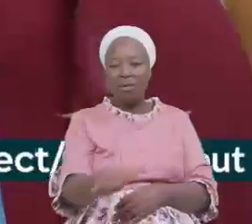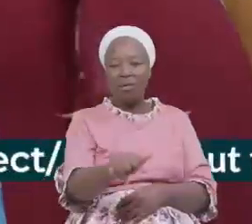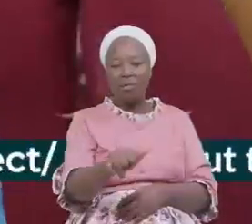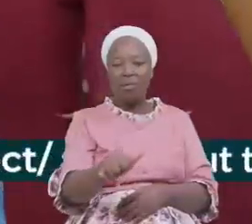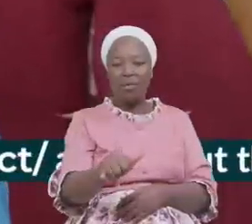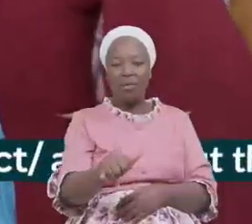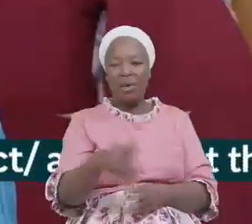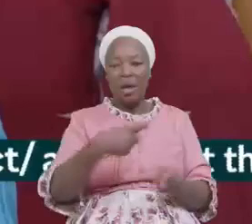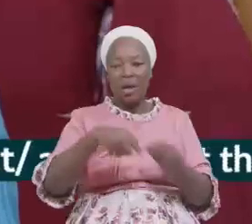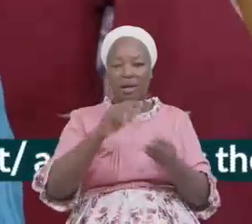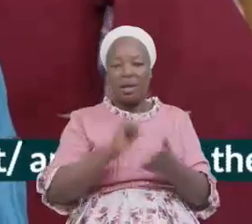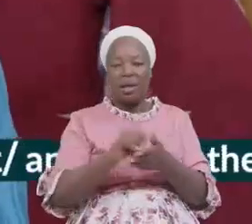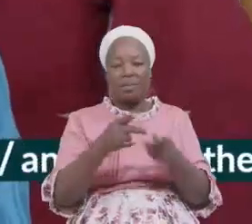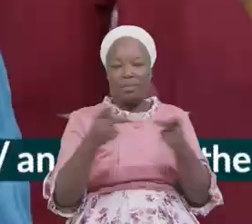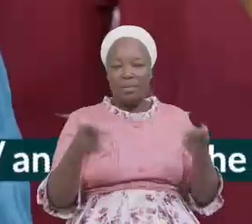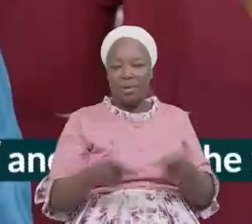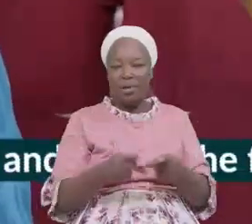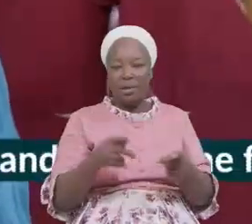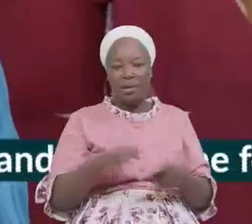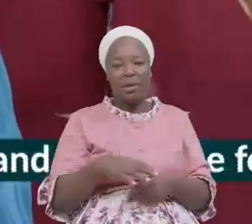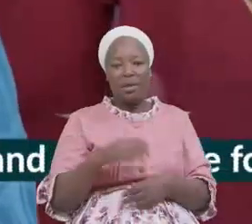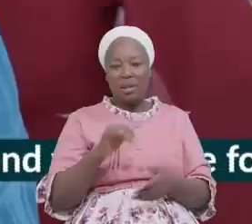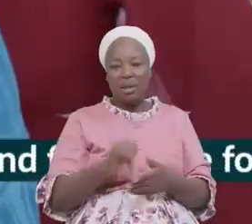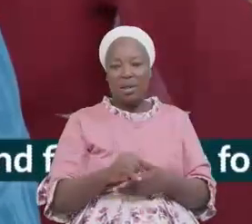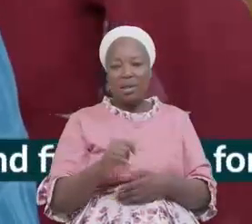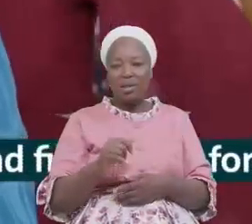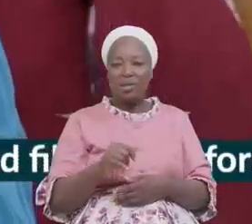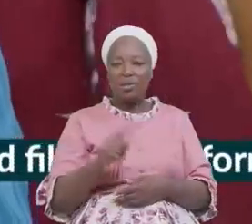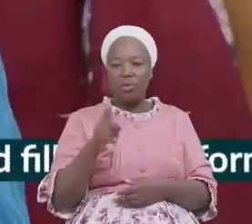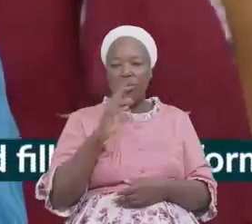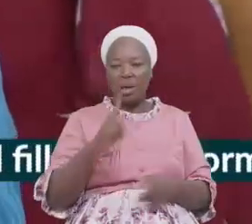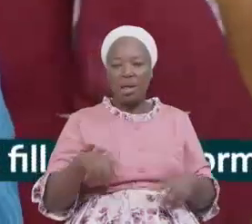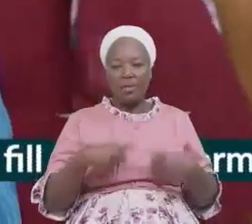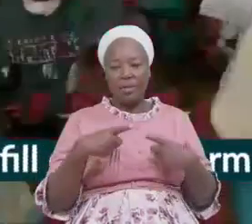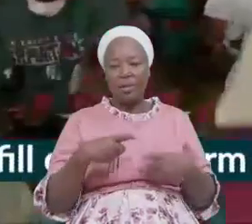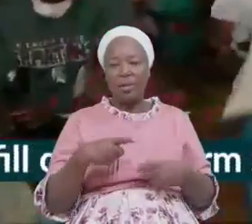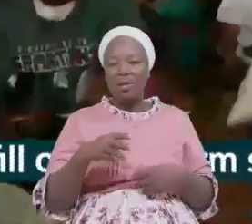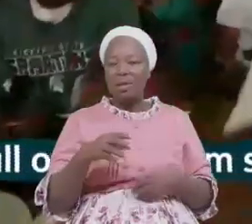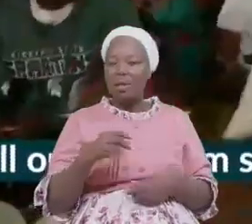area, you can mention it so that you can be located.